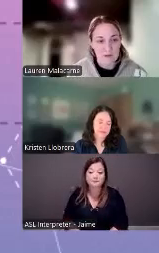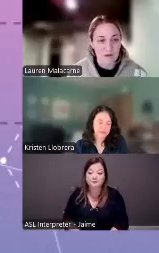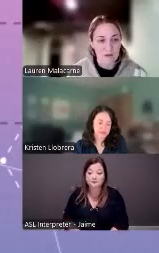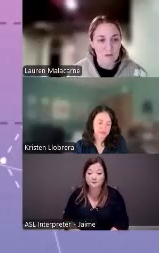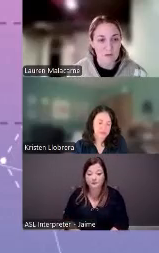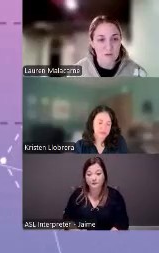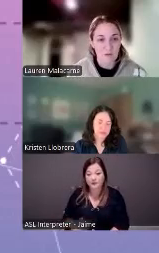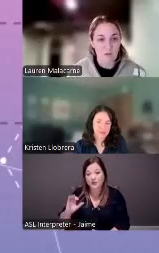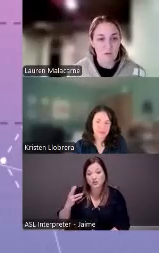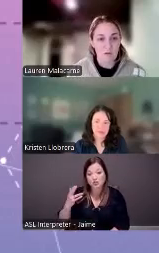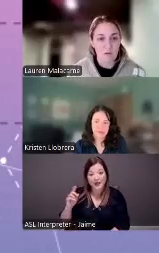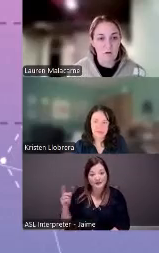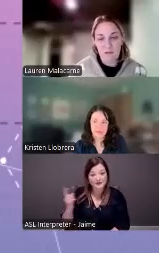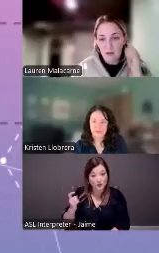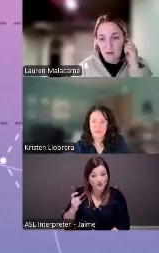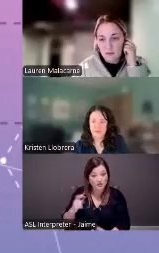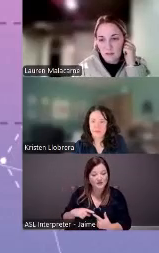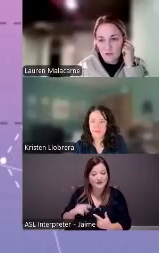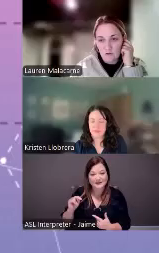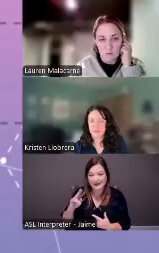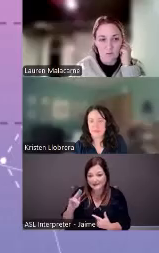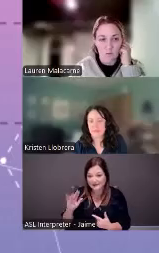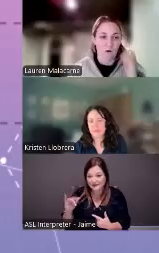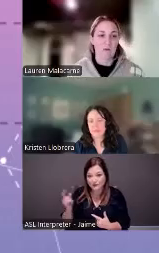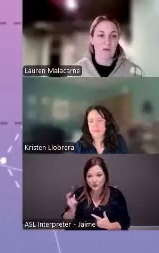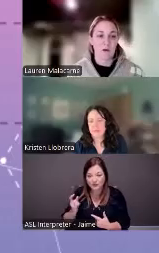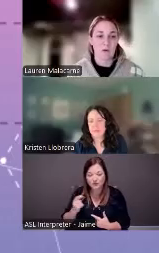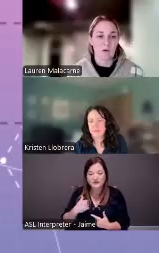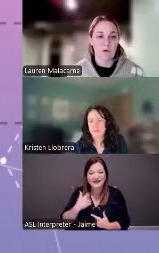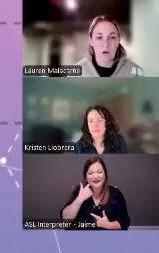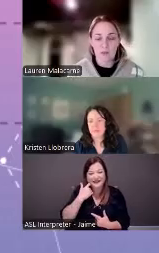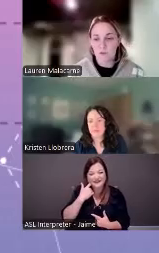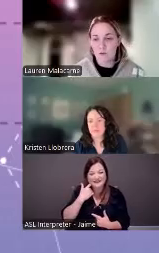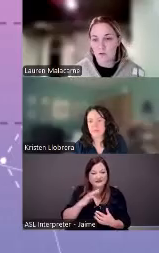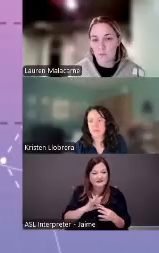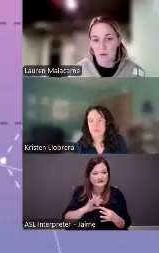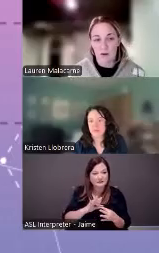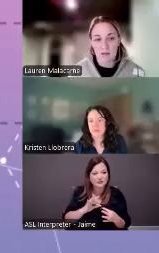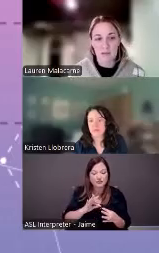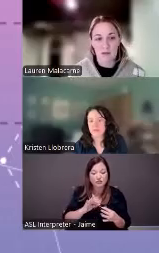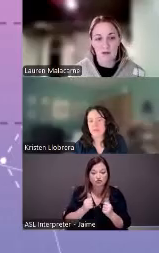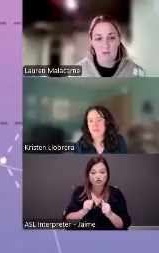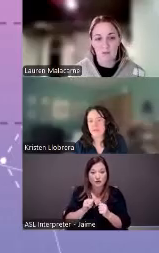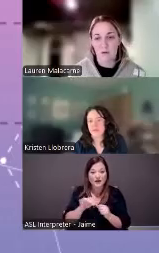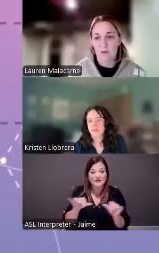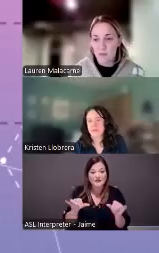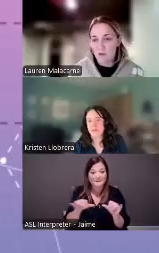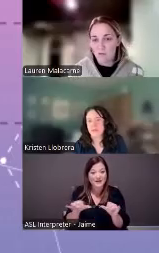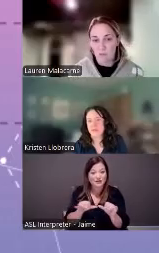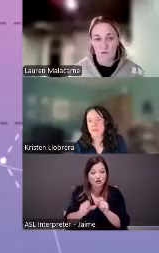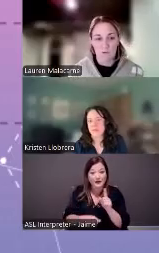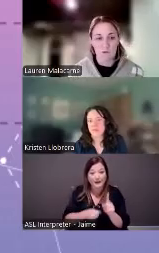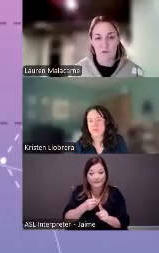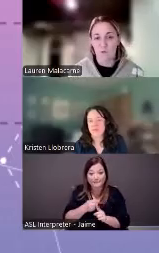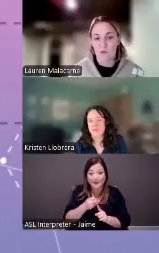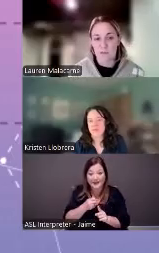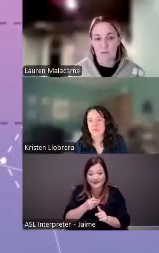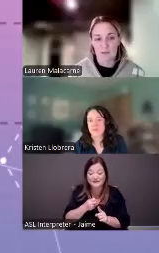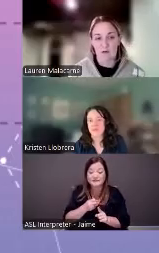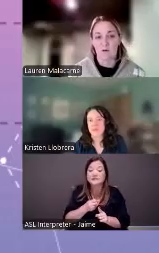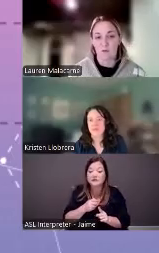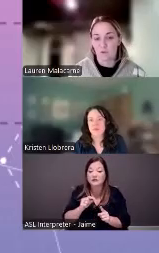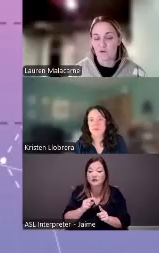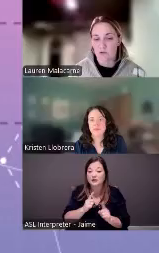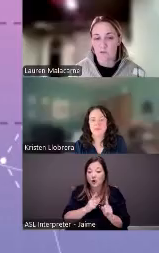I'll address it here too. So I think I touched on this before with how we're, trying to measure impact. In the beginning of the course, we use the Goal